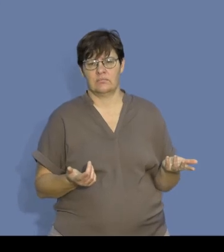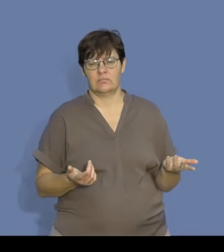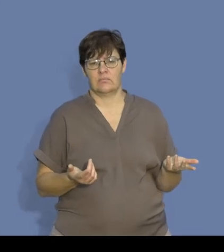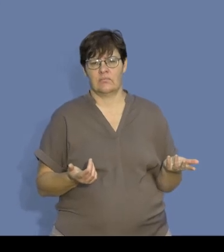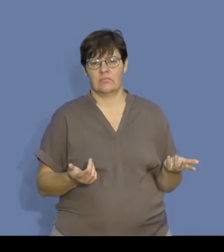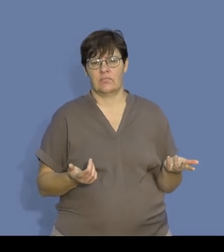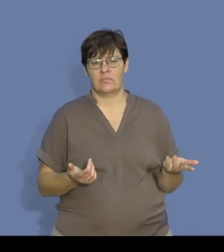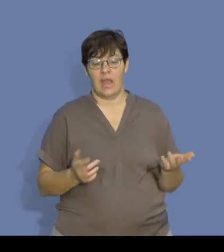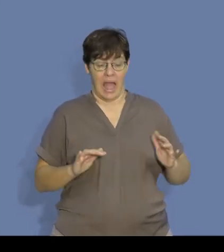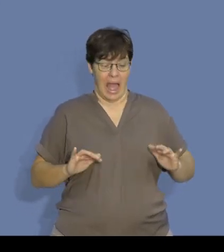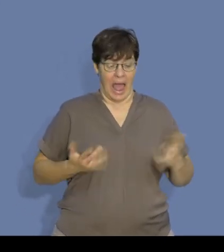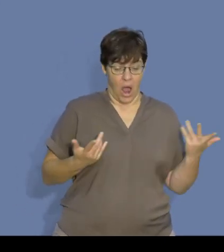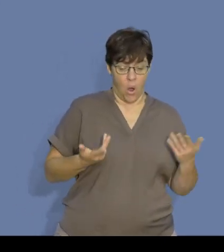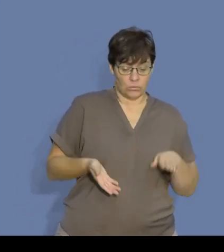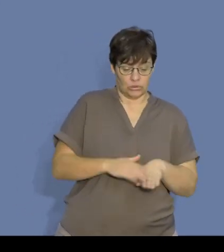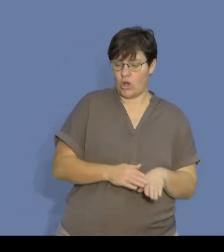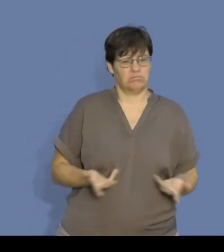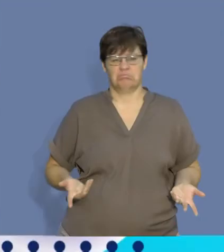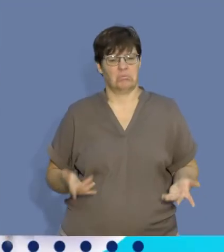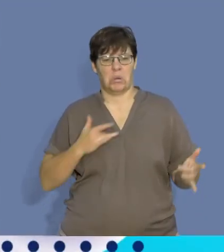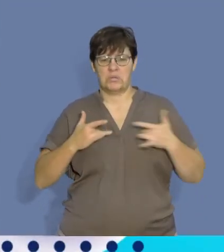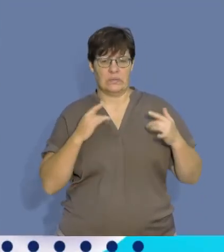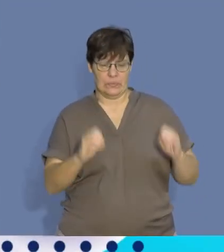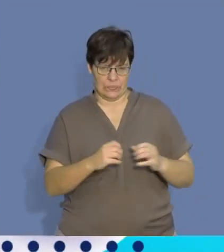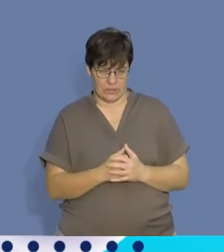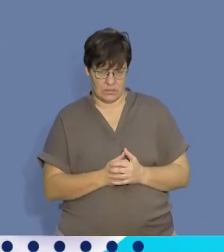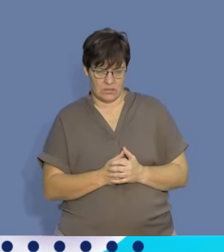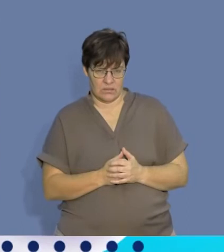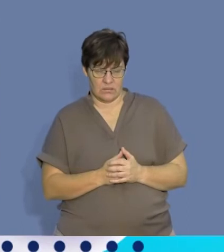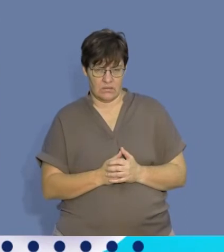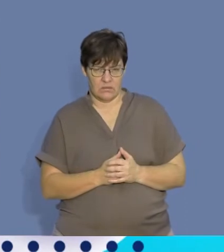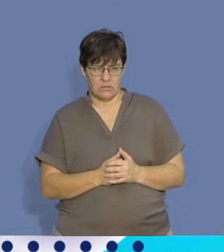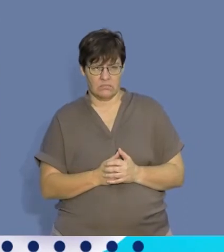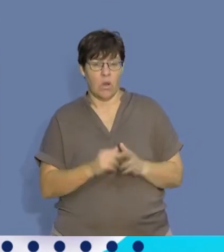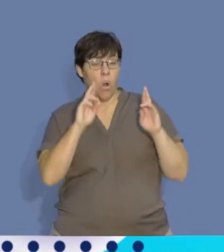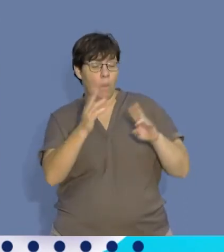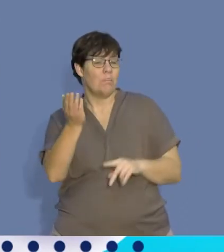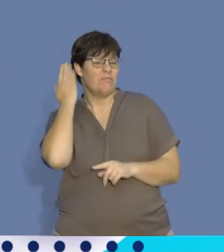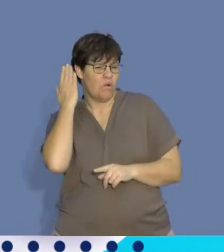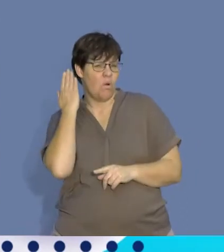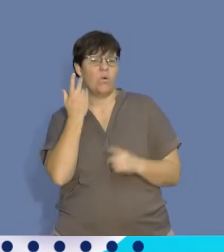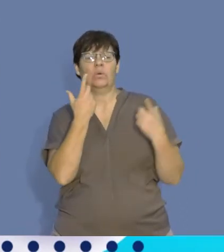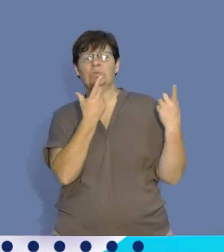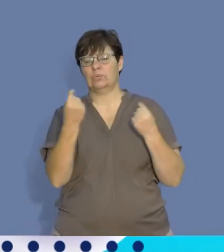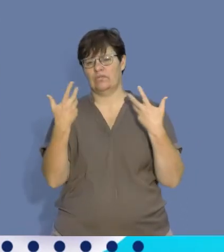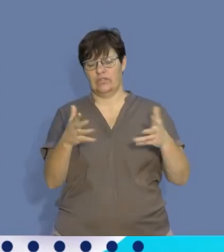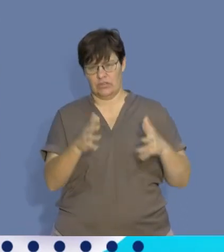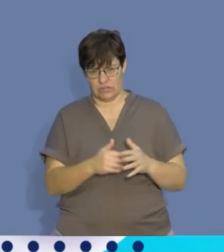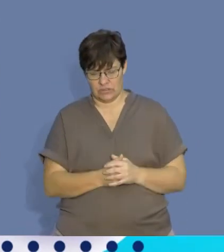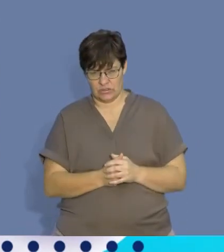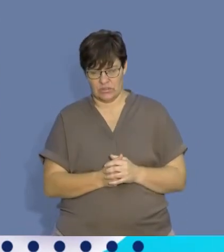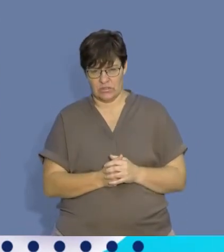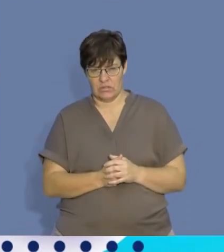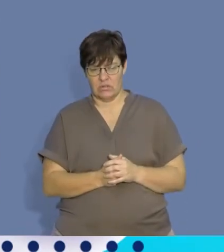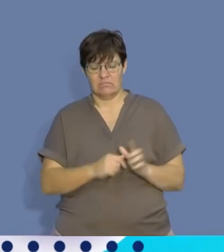with how we charge the electroscope. You would have done that hopefully in previous years when you were looking at charging, how